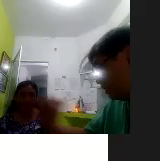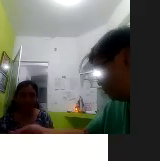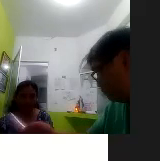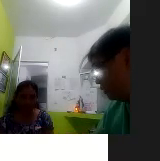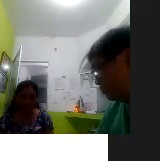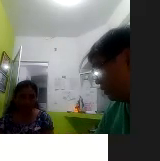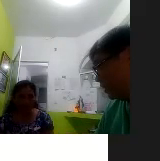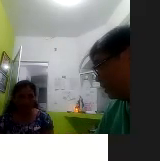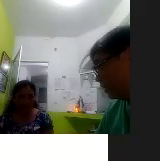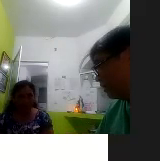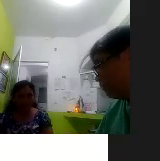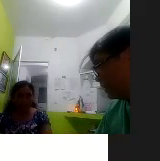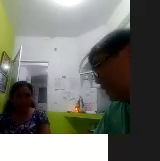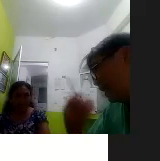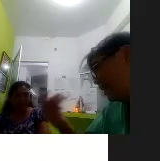para las